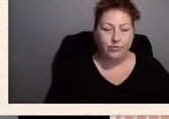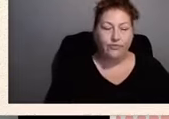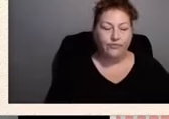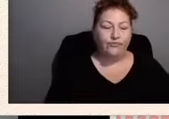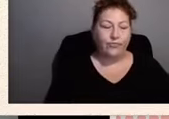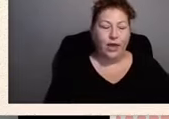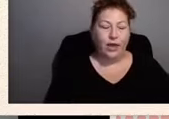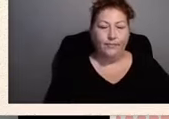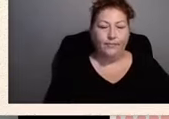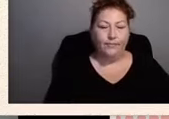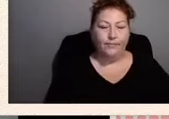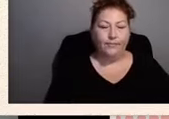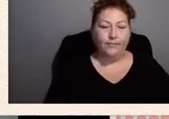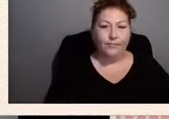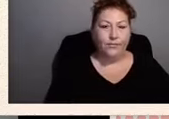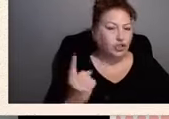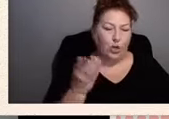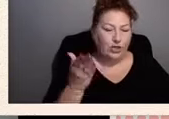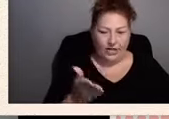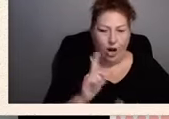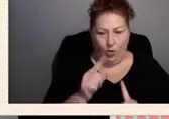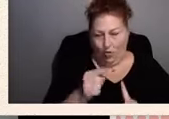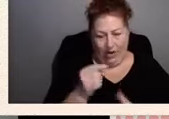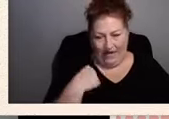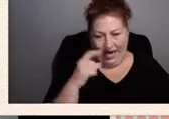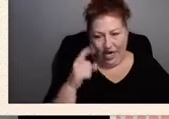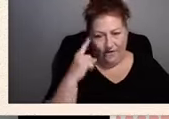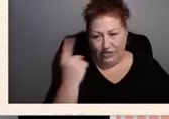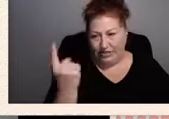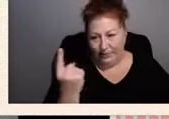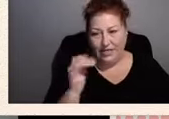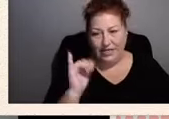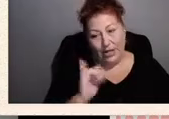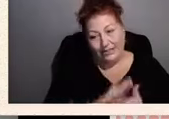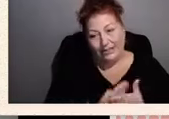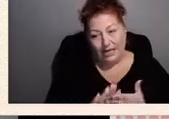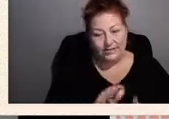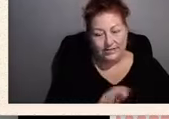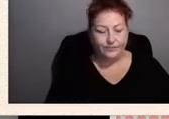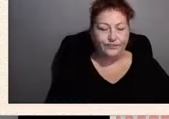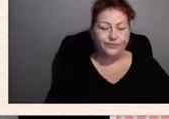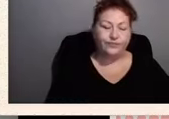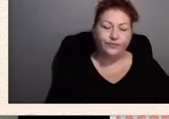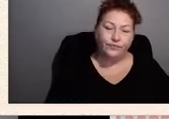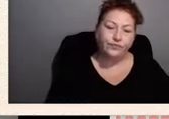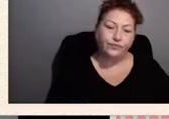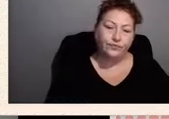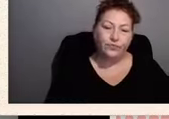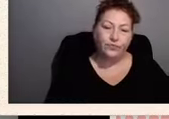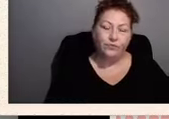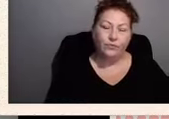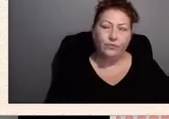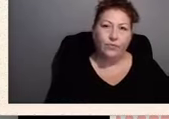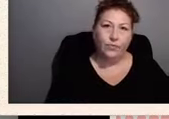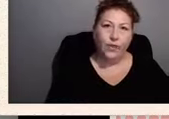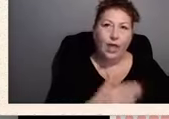and she's there when if I need her for something. So that's nice. Um, my last